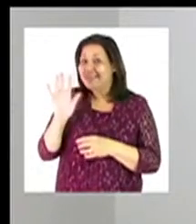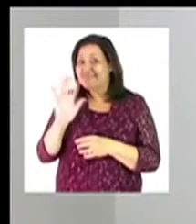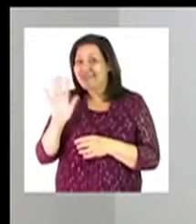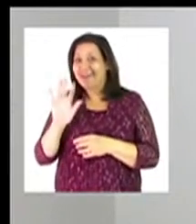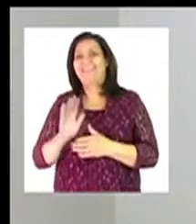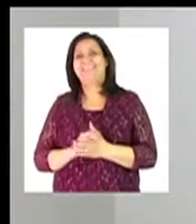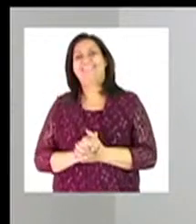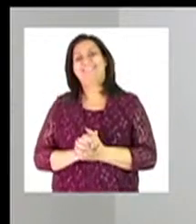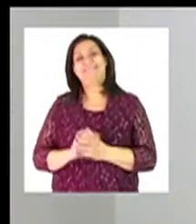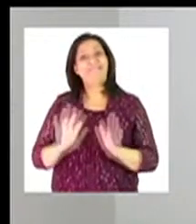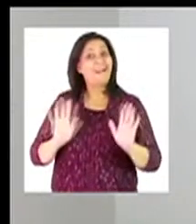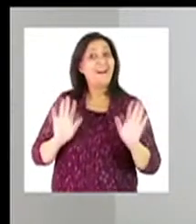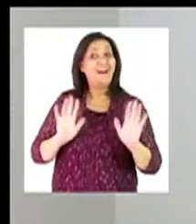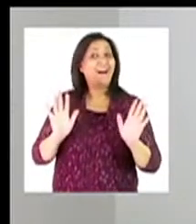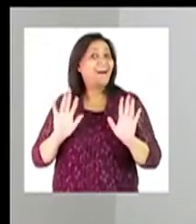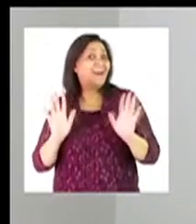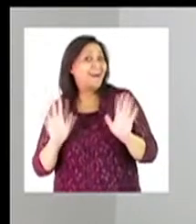goodbye.